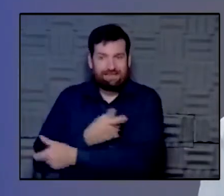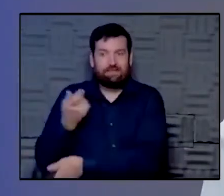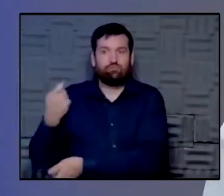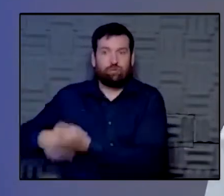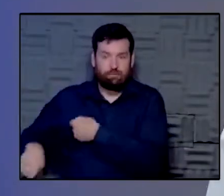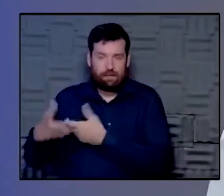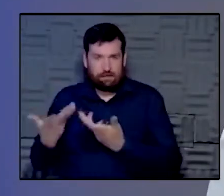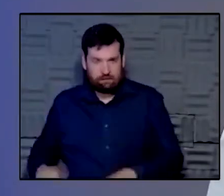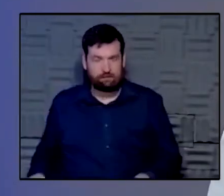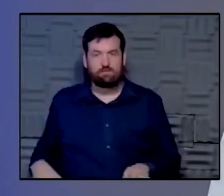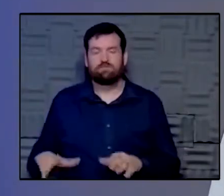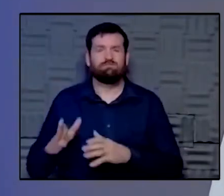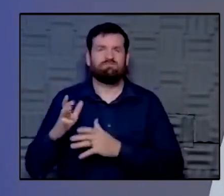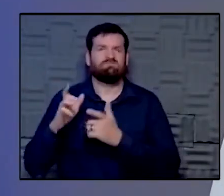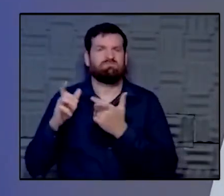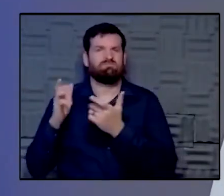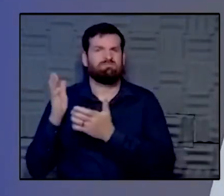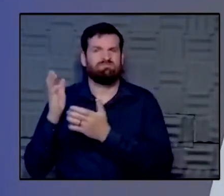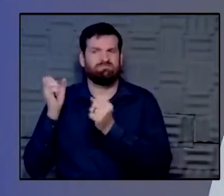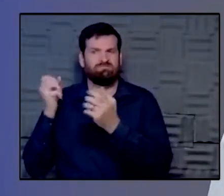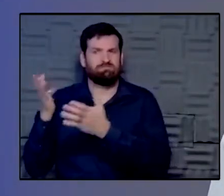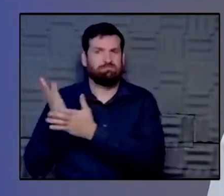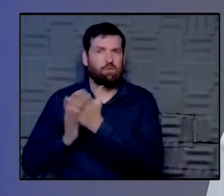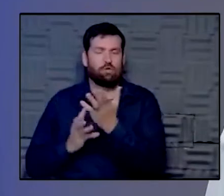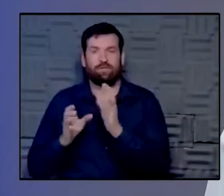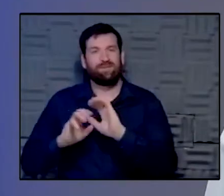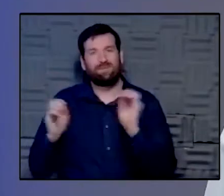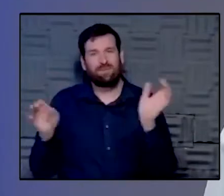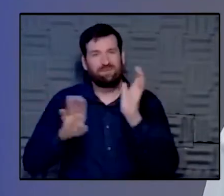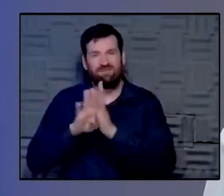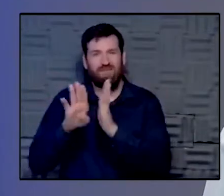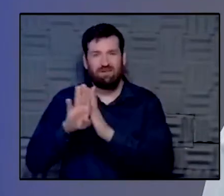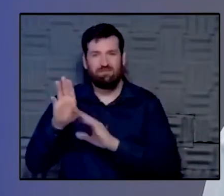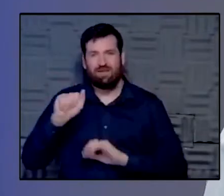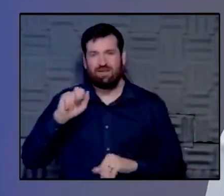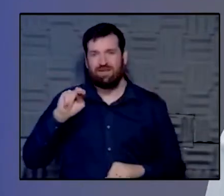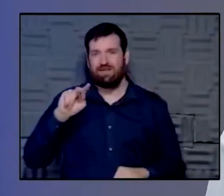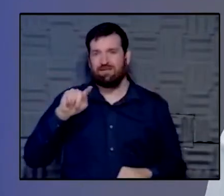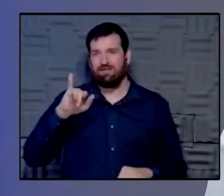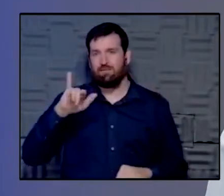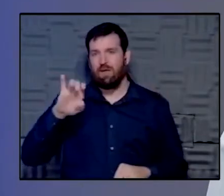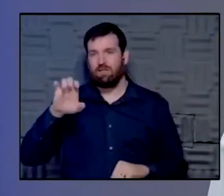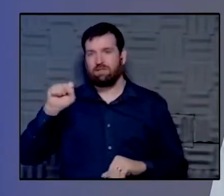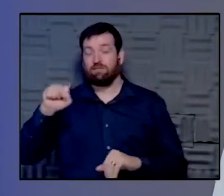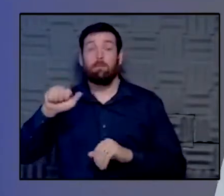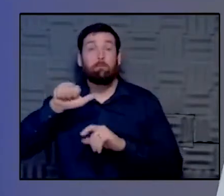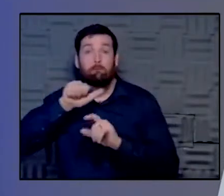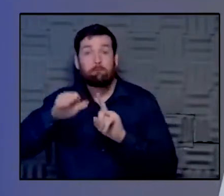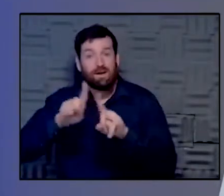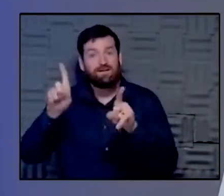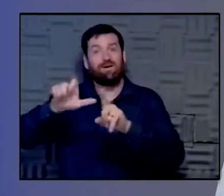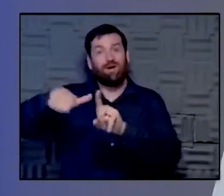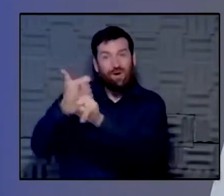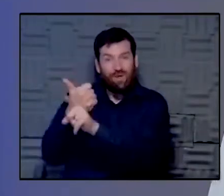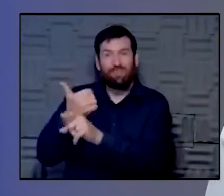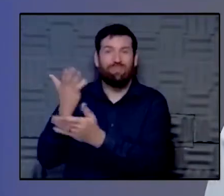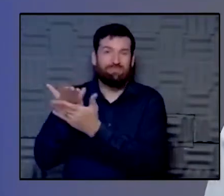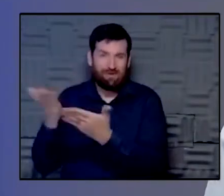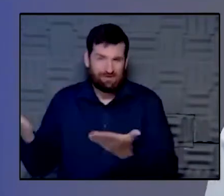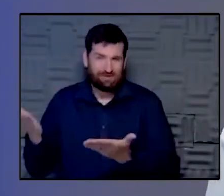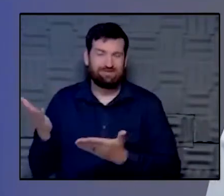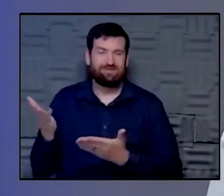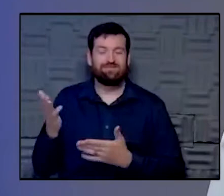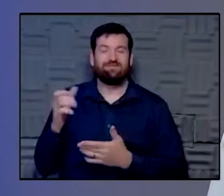is a significant proportion that don't necessarily develop antibodies, but there are other things to immunity, not just antibody levels. So, but